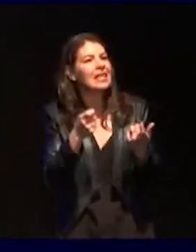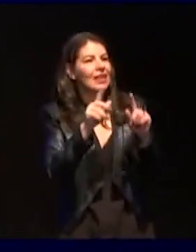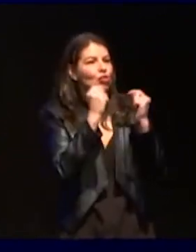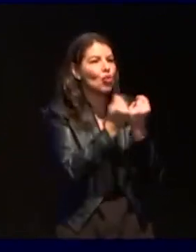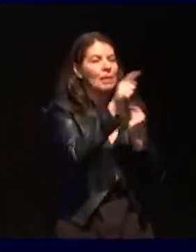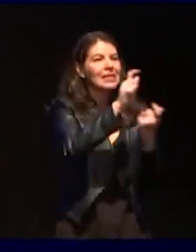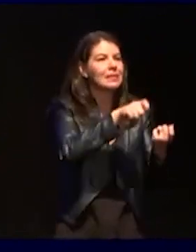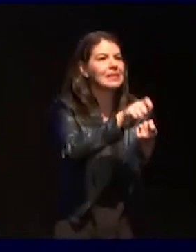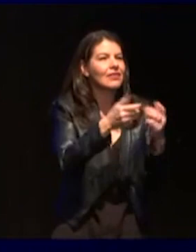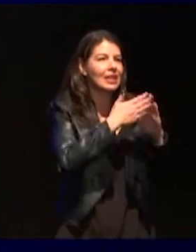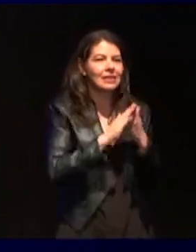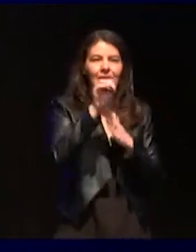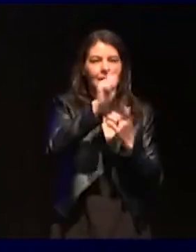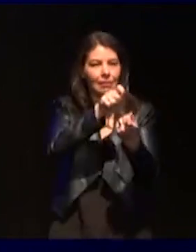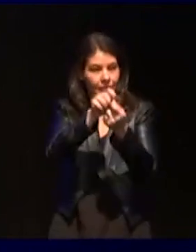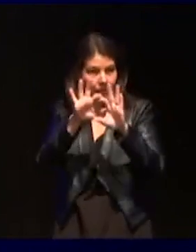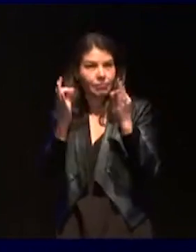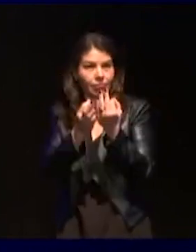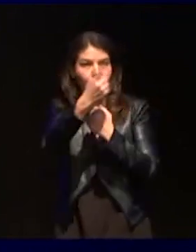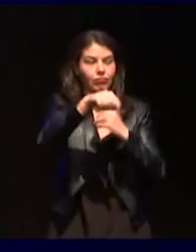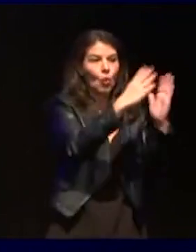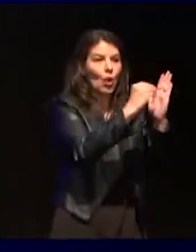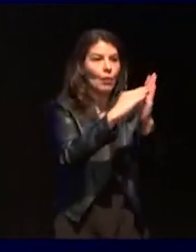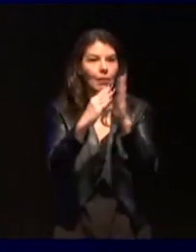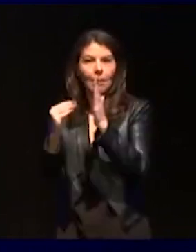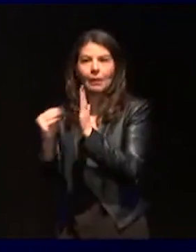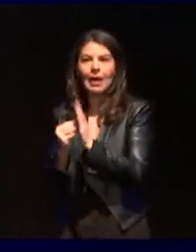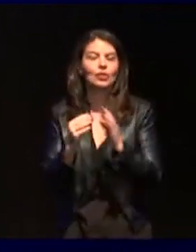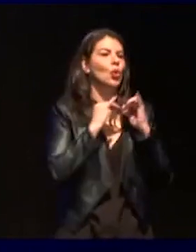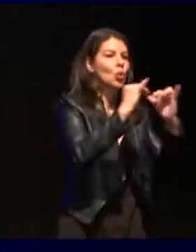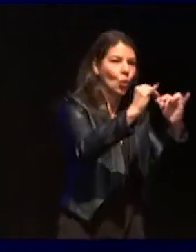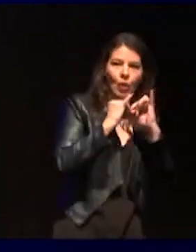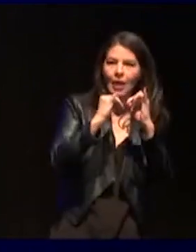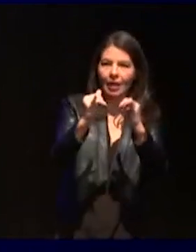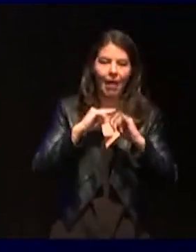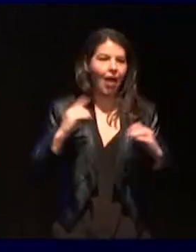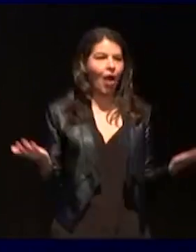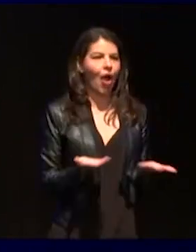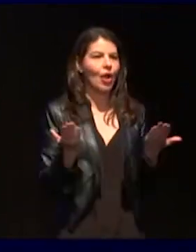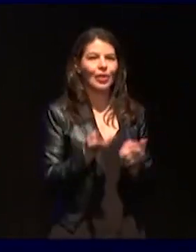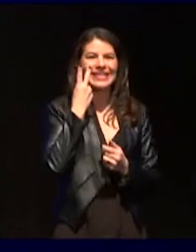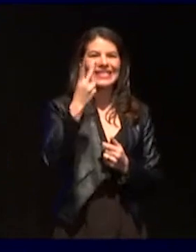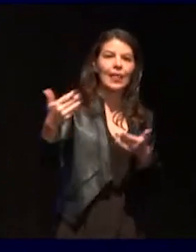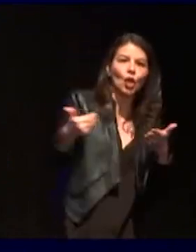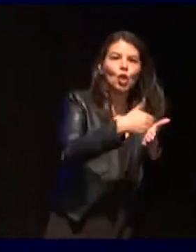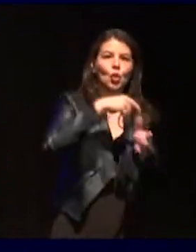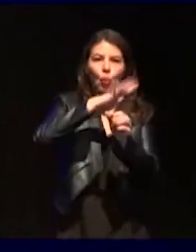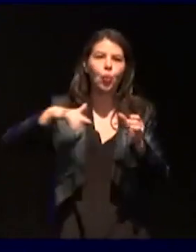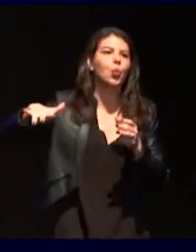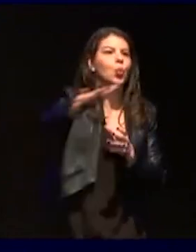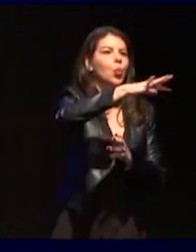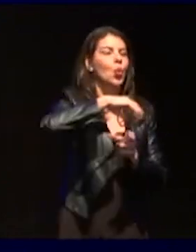particular city, that particular family. And so you and I are here to seed the newest fear